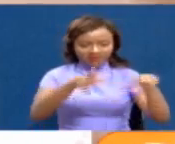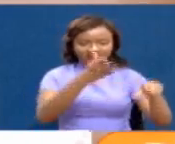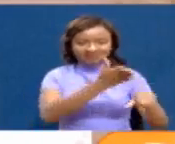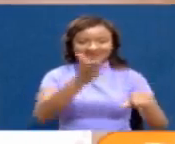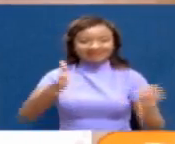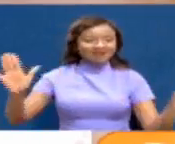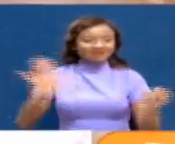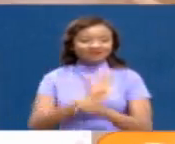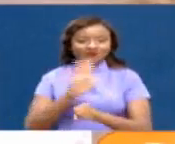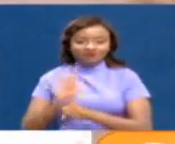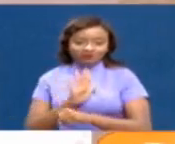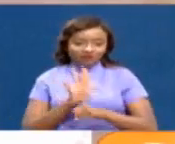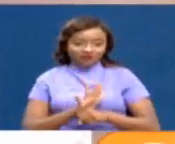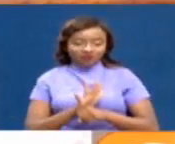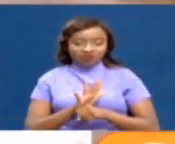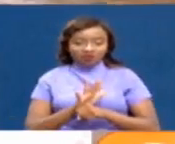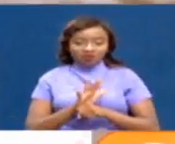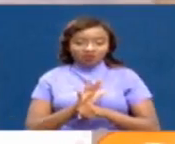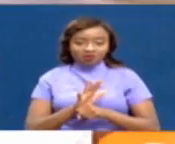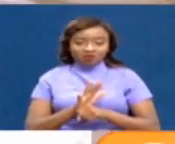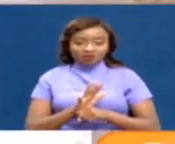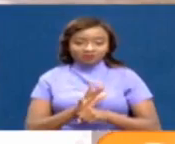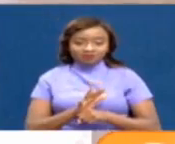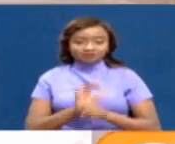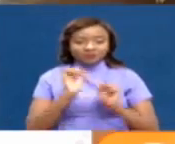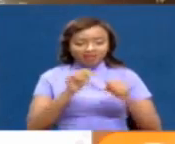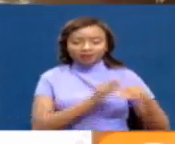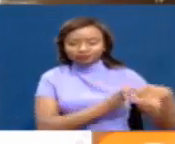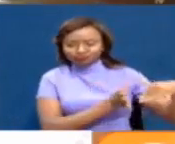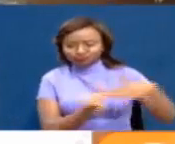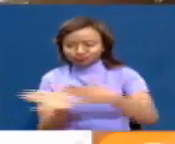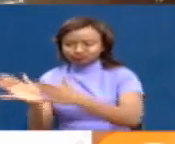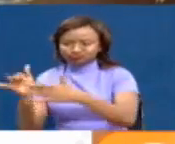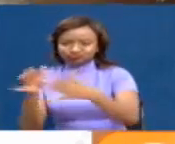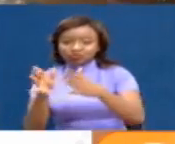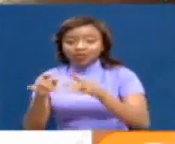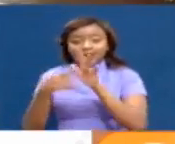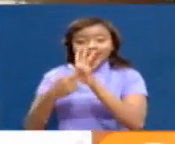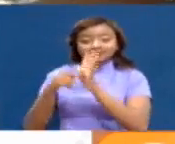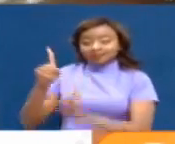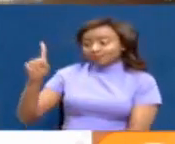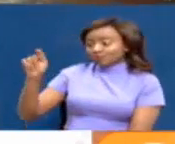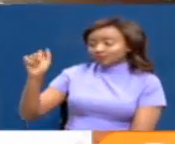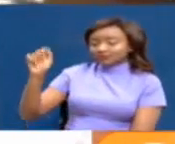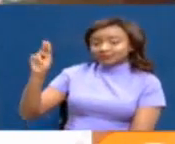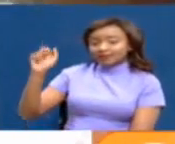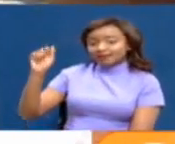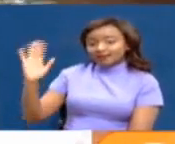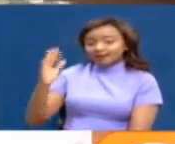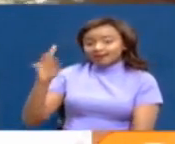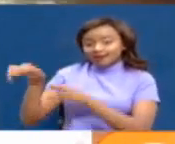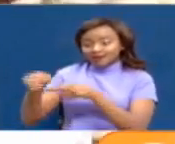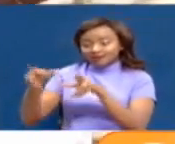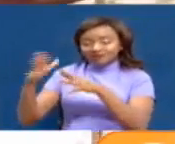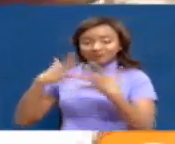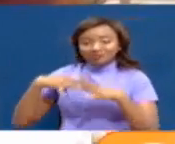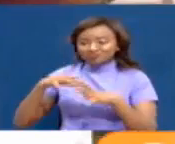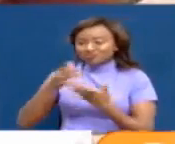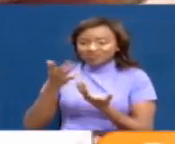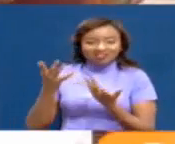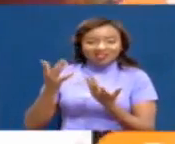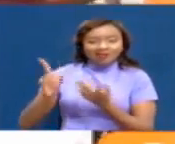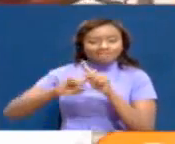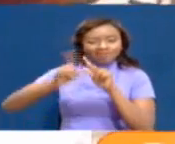to break their banks. In Tana River, for instance, people have been forced to flee homes amid the